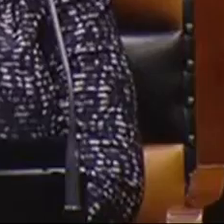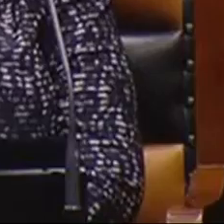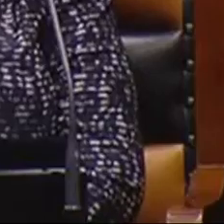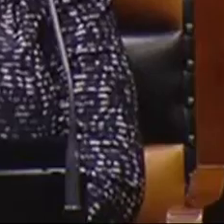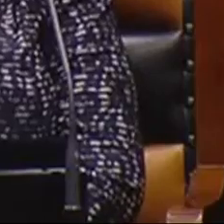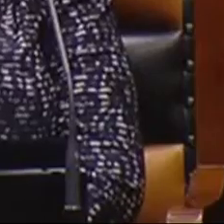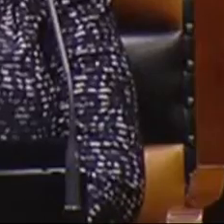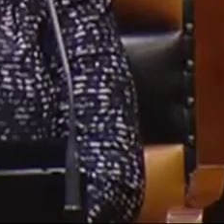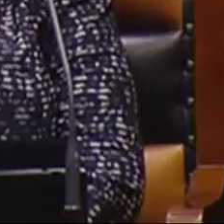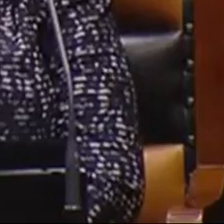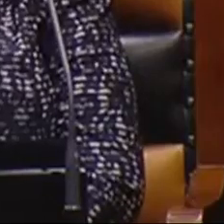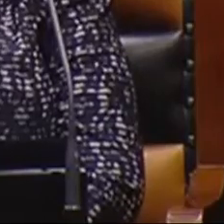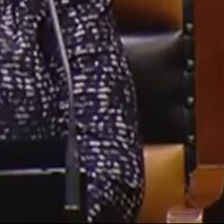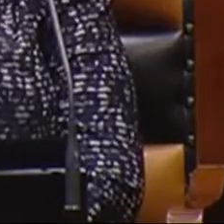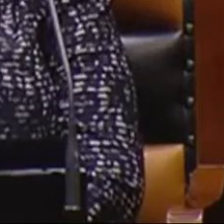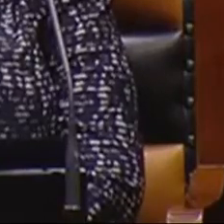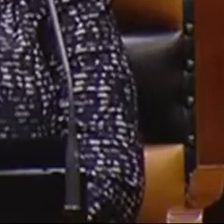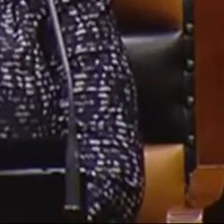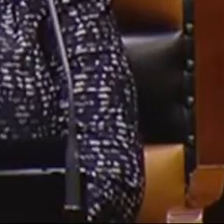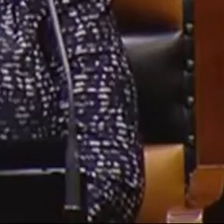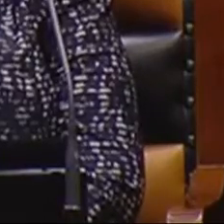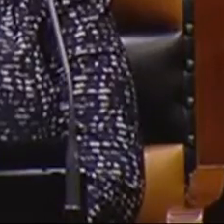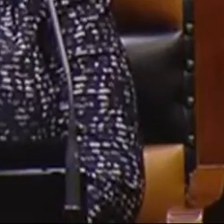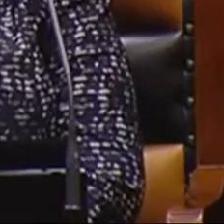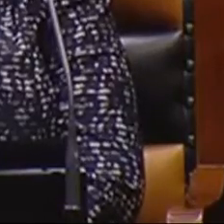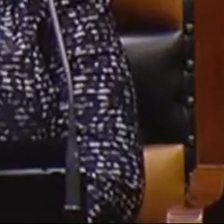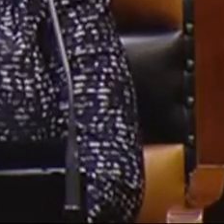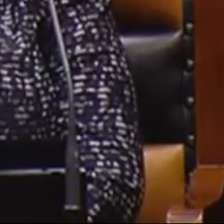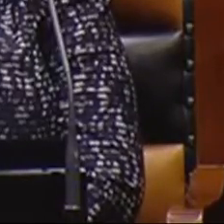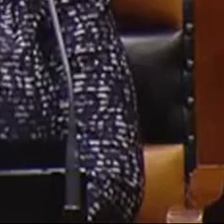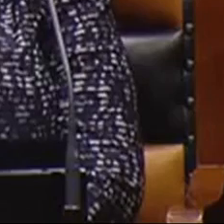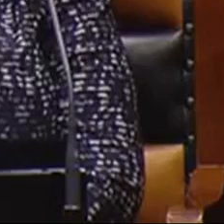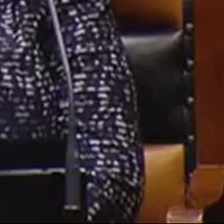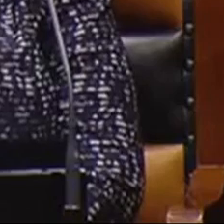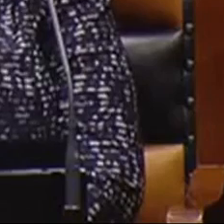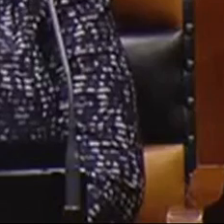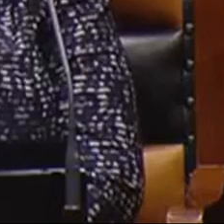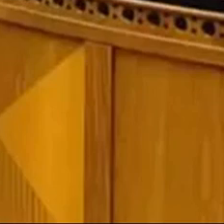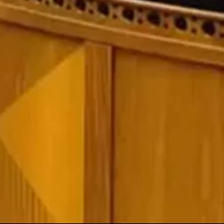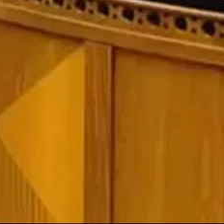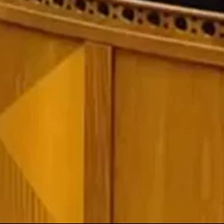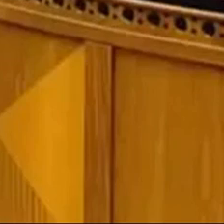call on the Honorable the President to address the joint sitting.